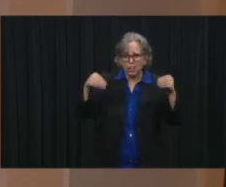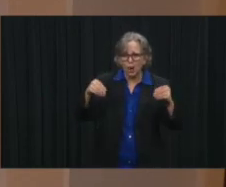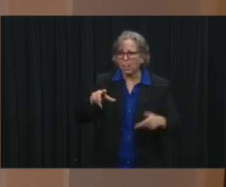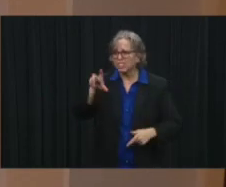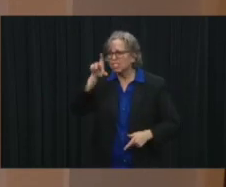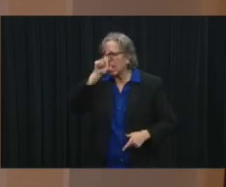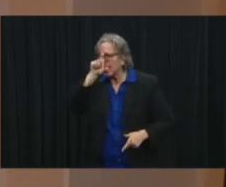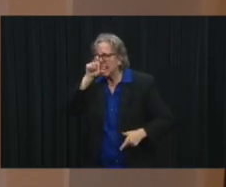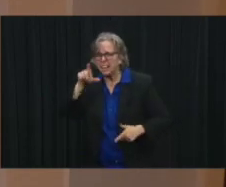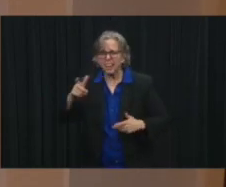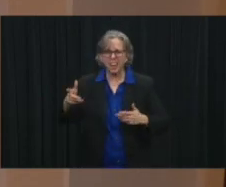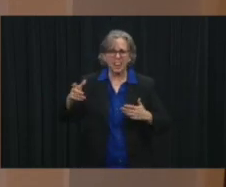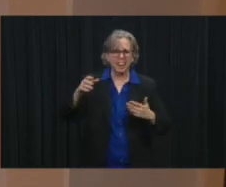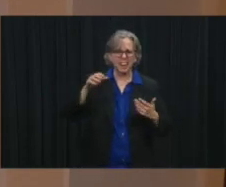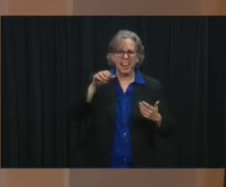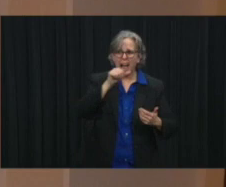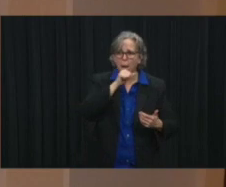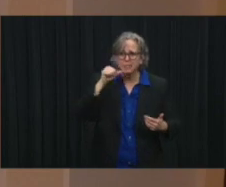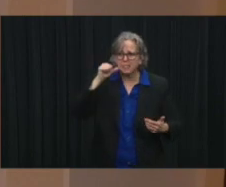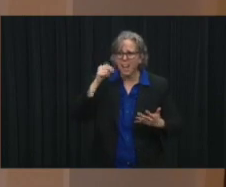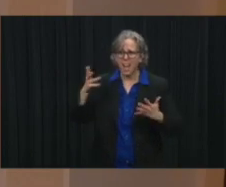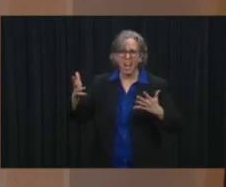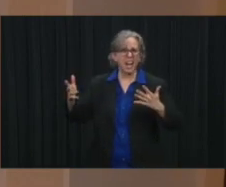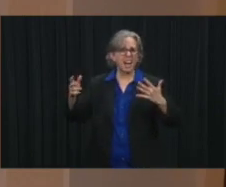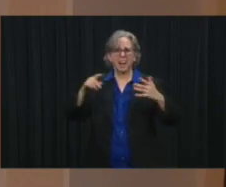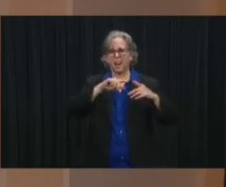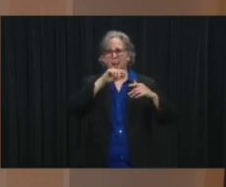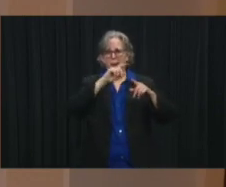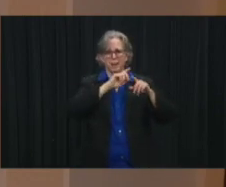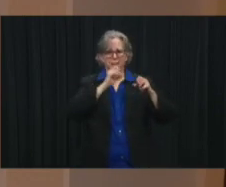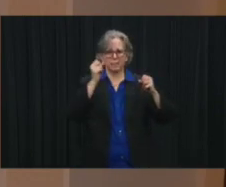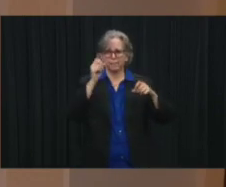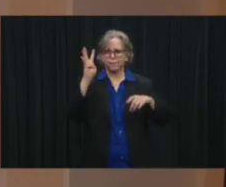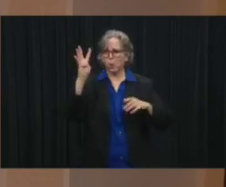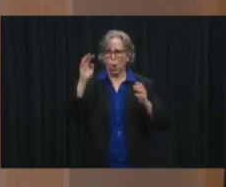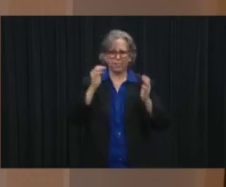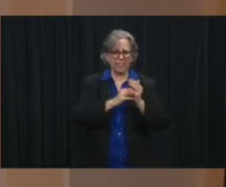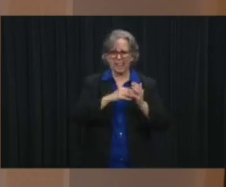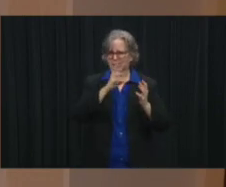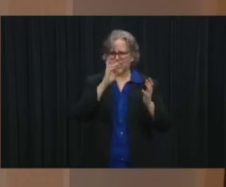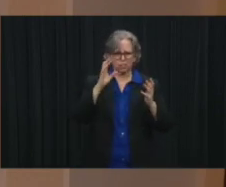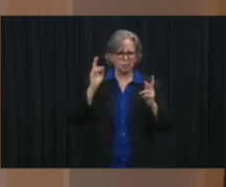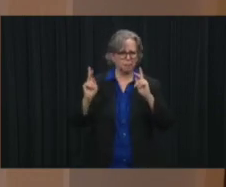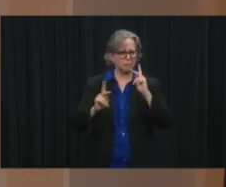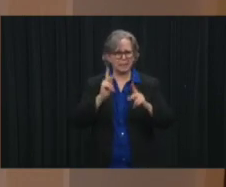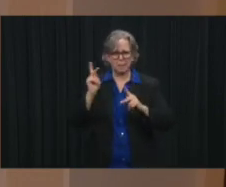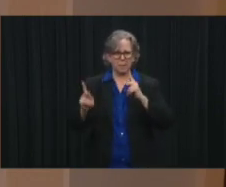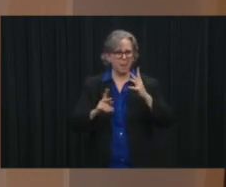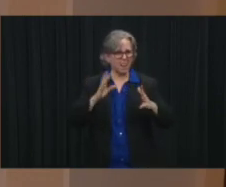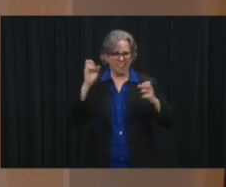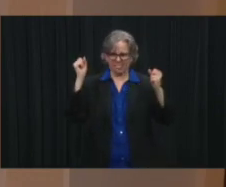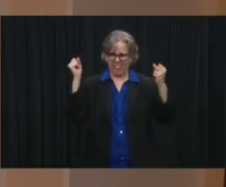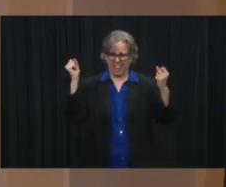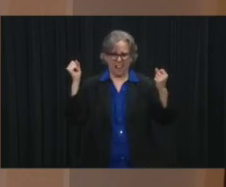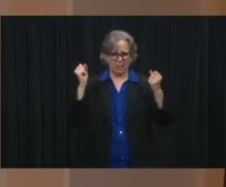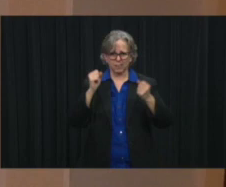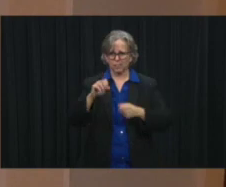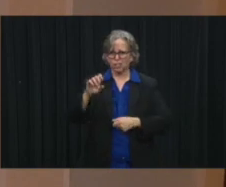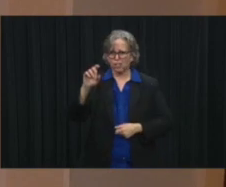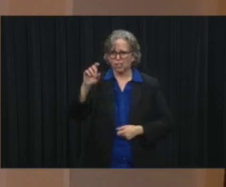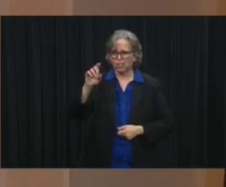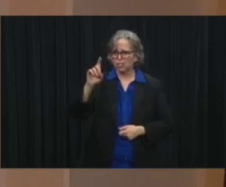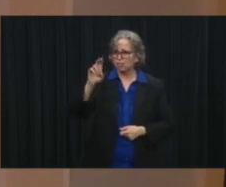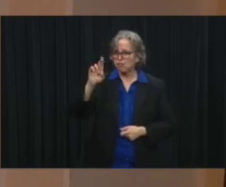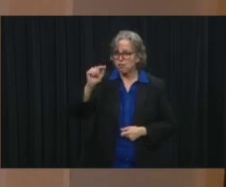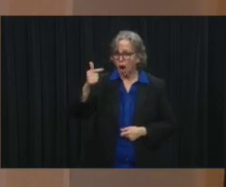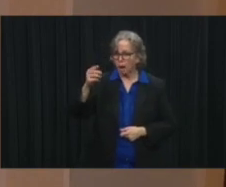Amazon trying to hire up to 4,600 people, Drug Mart is also hiring, Honeywell,